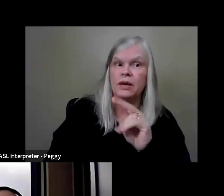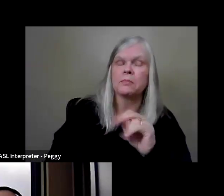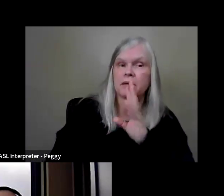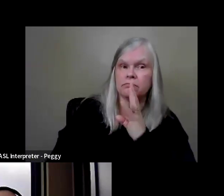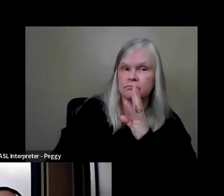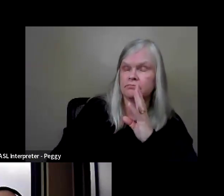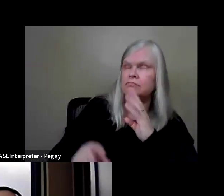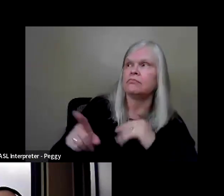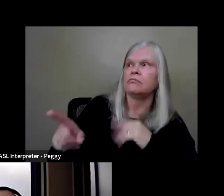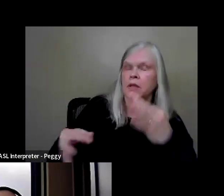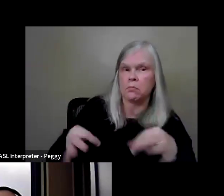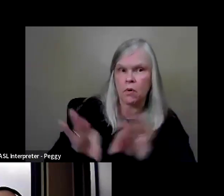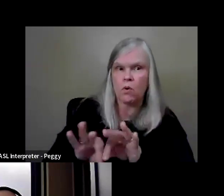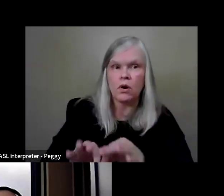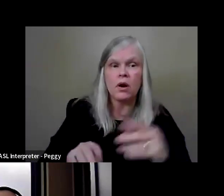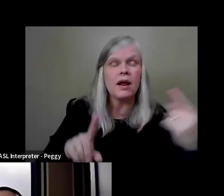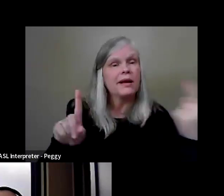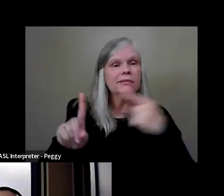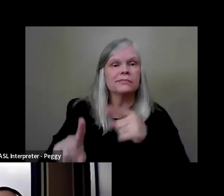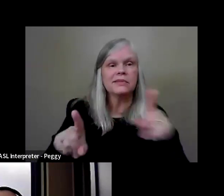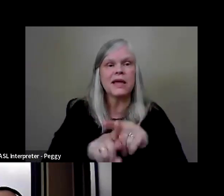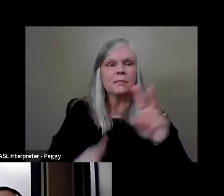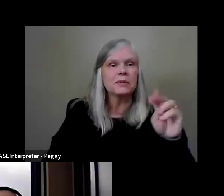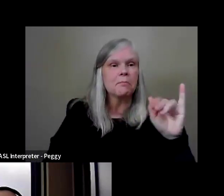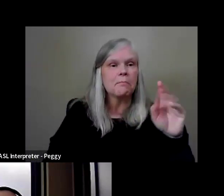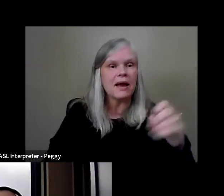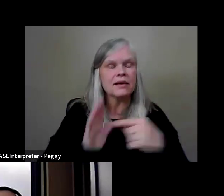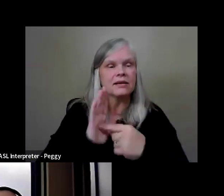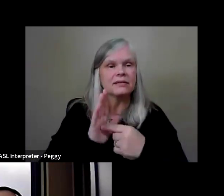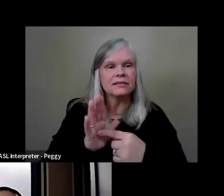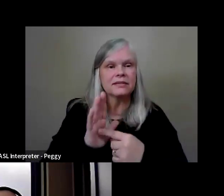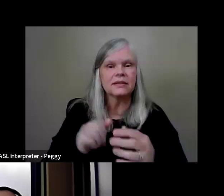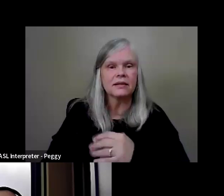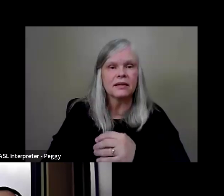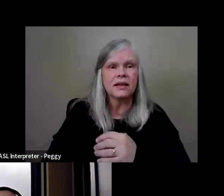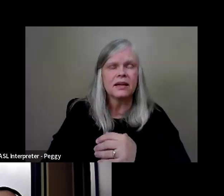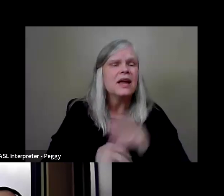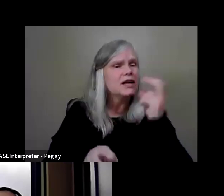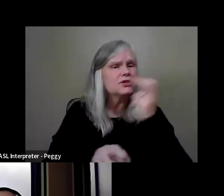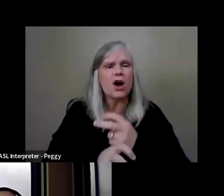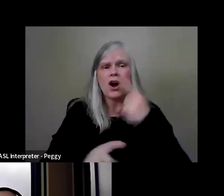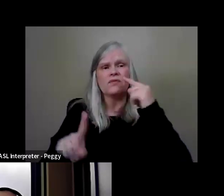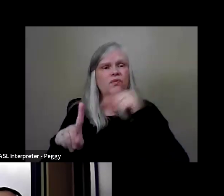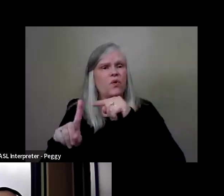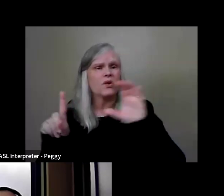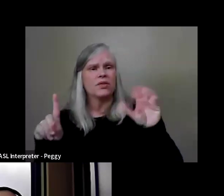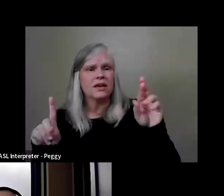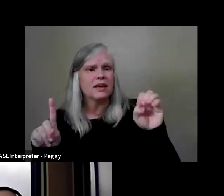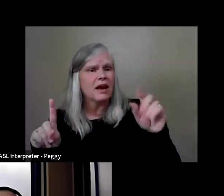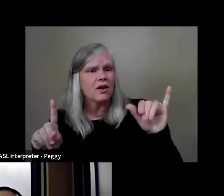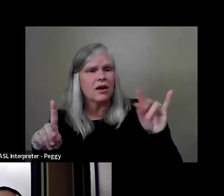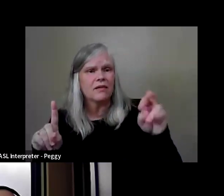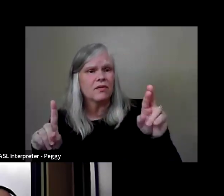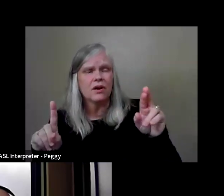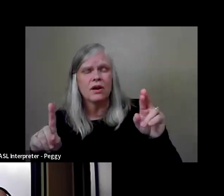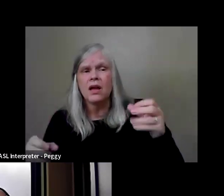important. And kind of back to Mike's example, it's really hard for the caregiver. And a lot of people,